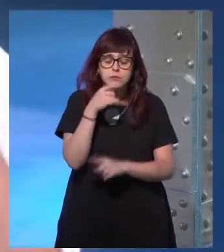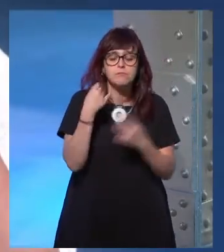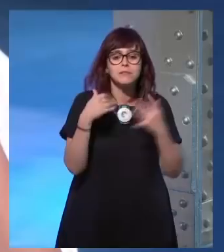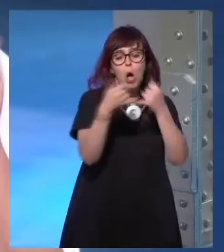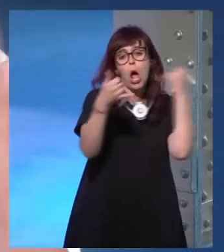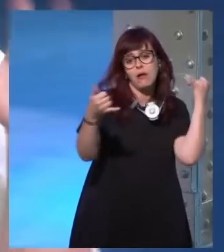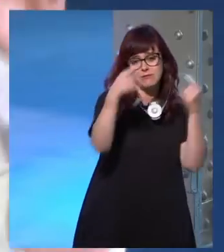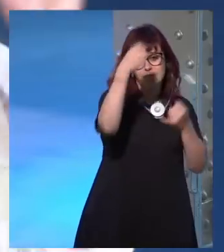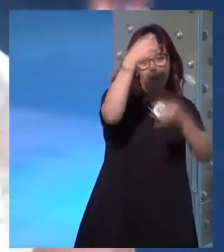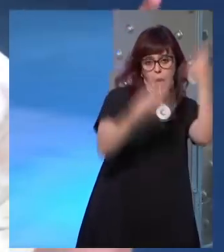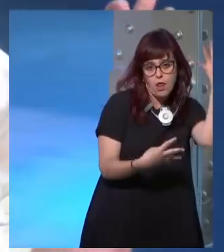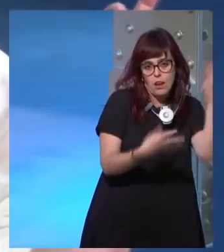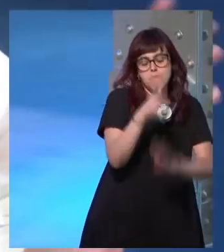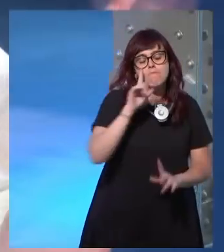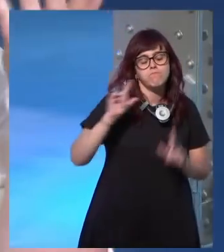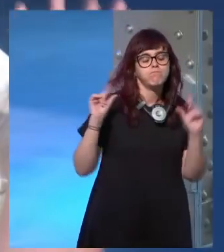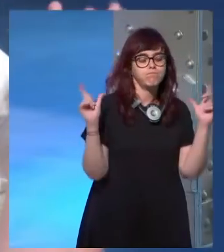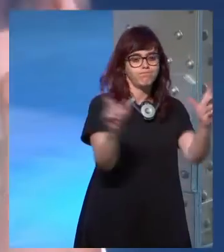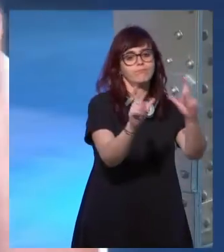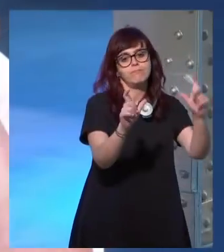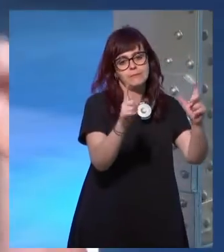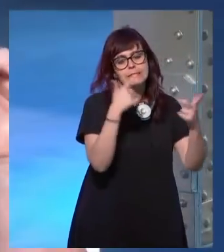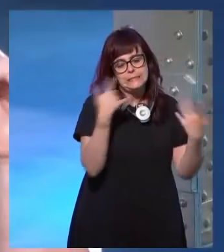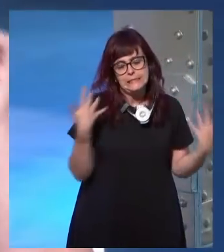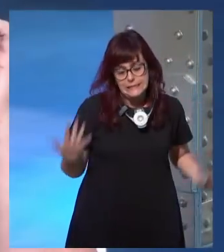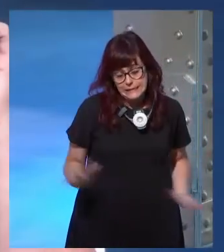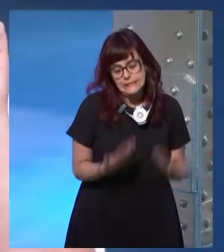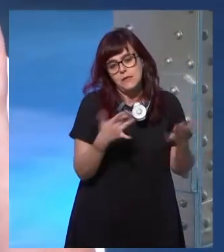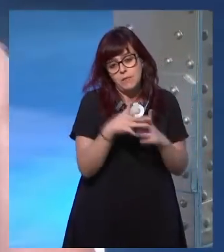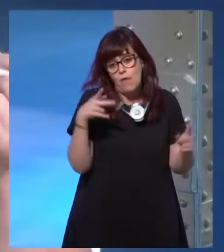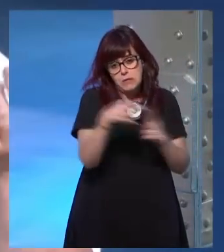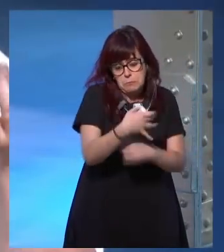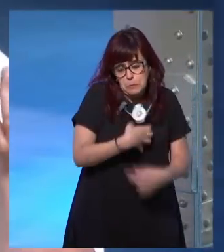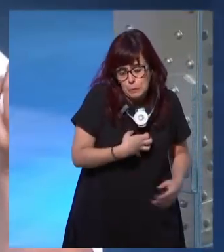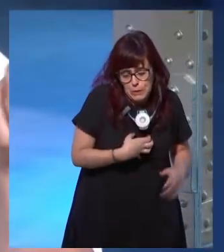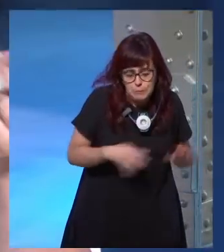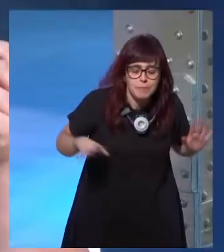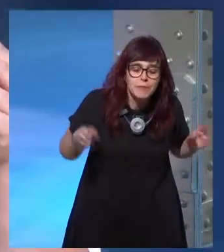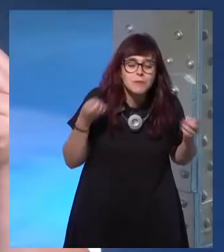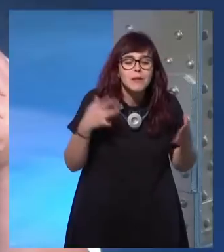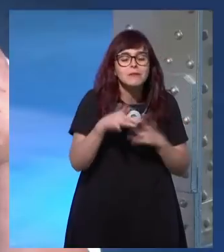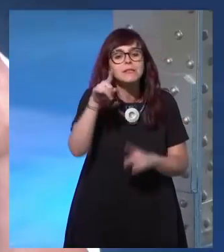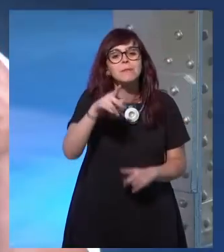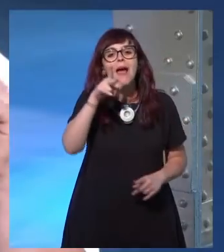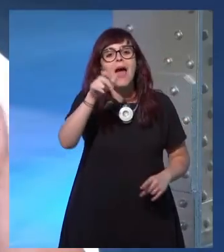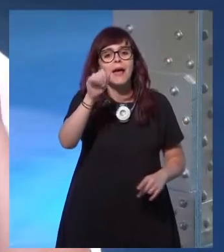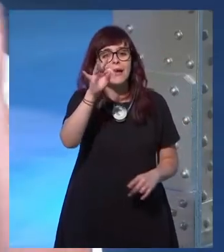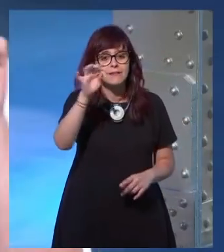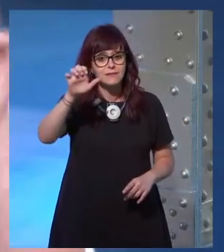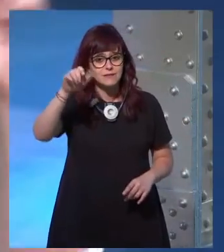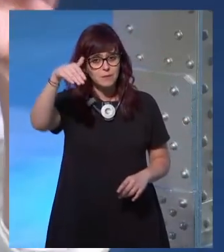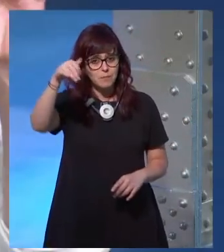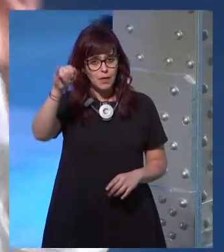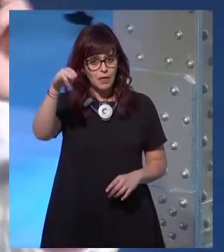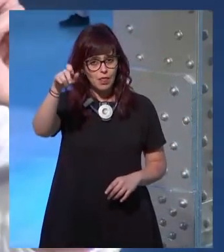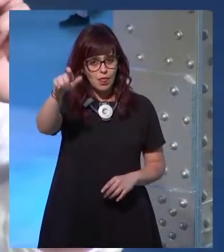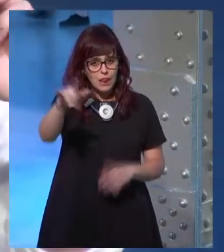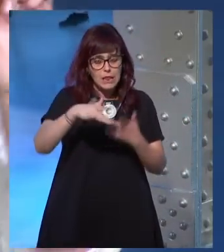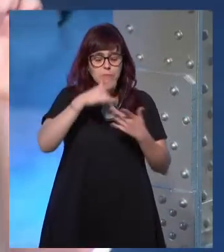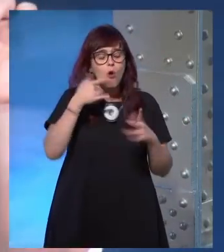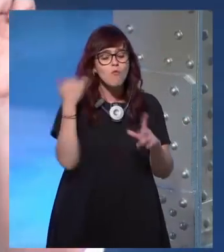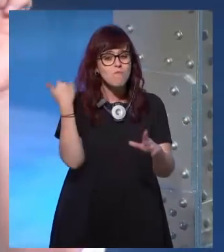But yeah, I do that, and then I have a hate mail folder if I get hate mail, which I don't get as much, certainly not as much as I did when I first started blogging, simply because